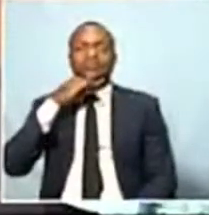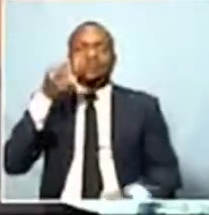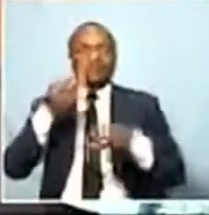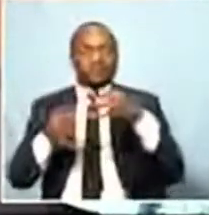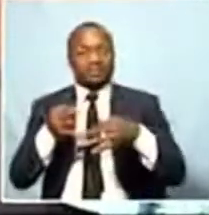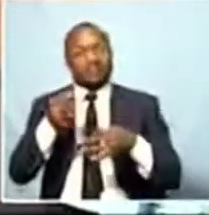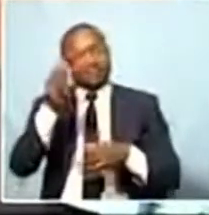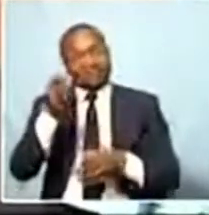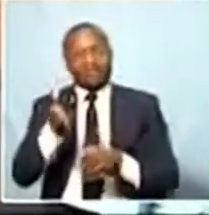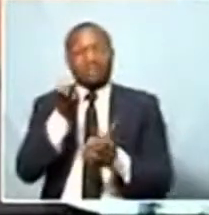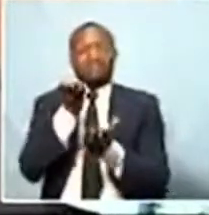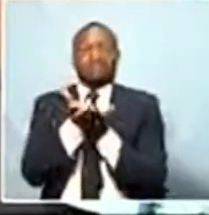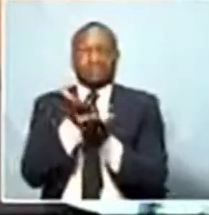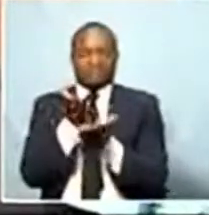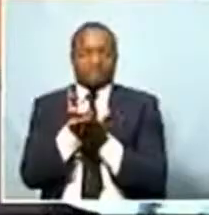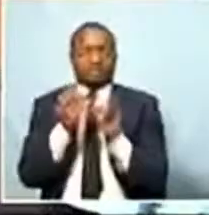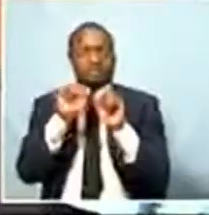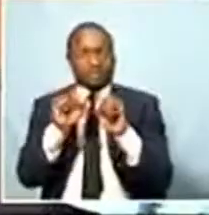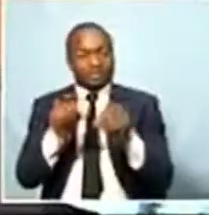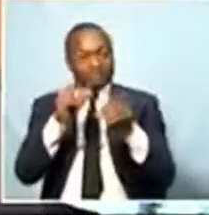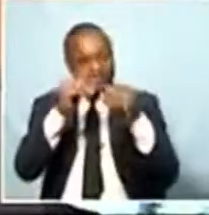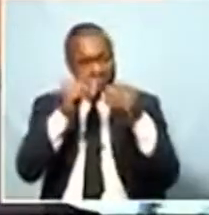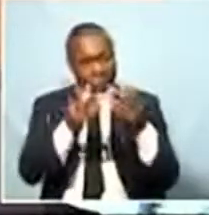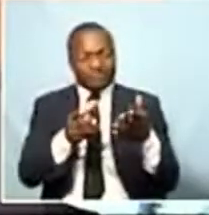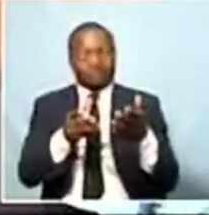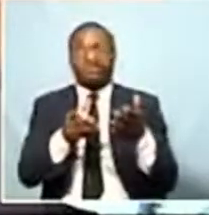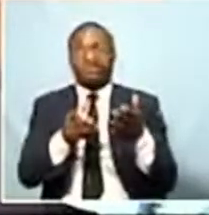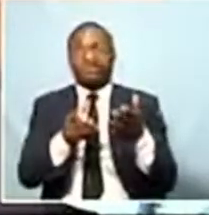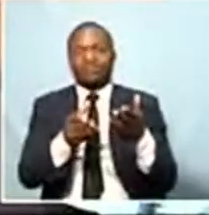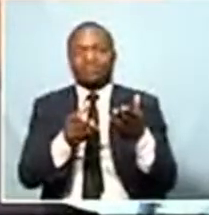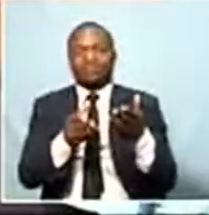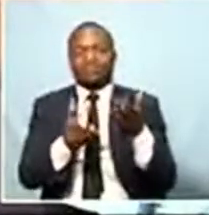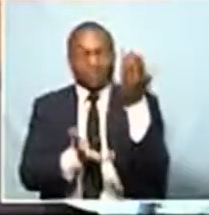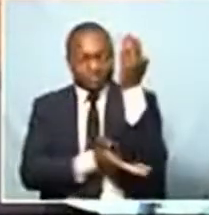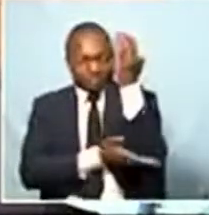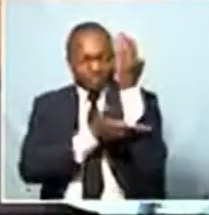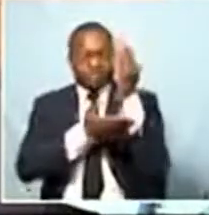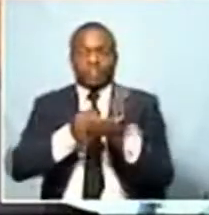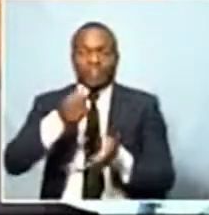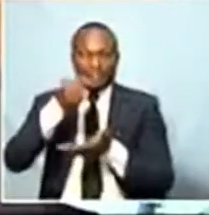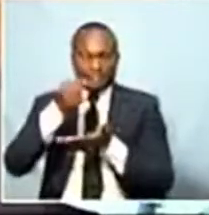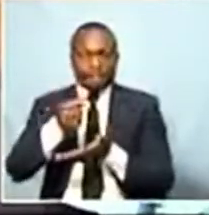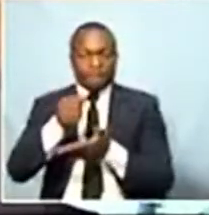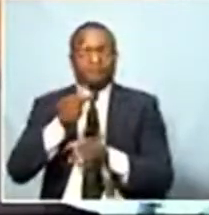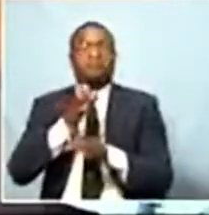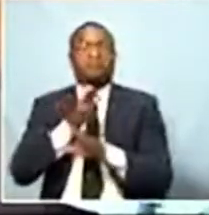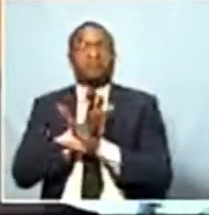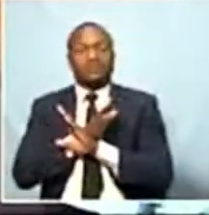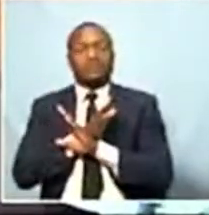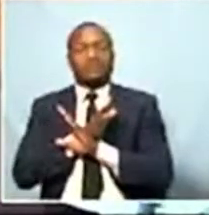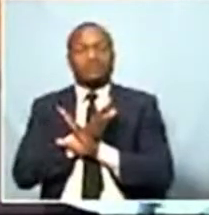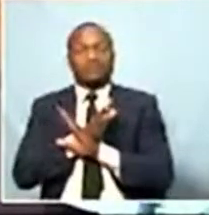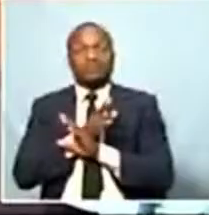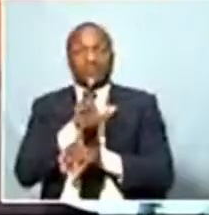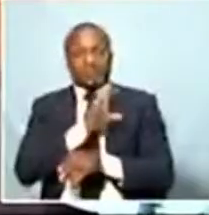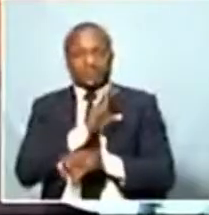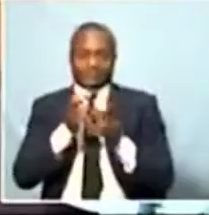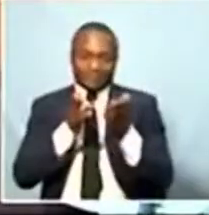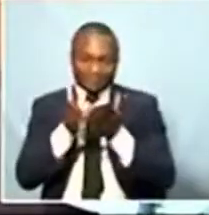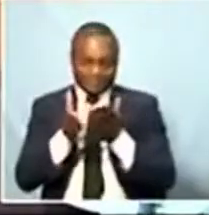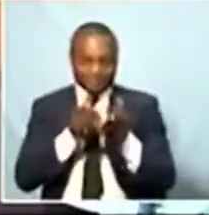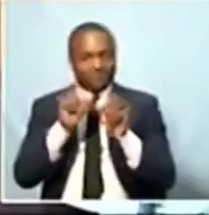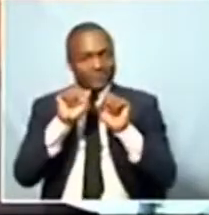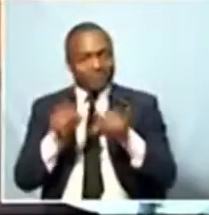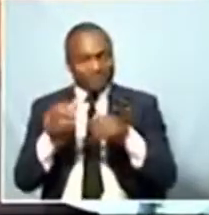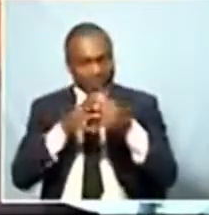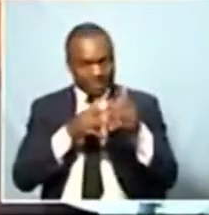there is any suggestion you would make to better the budget for the Zambia Police Service Commission, so that it could ease